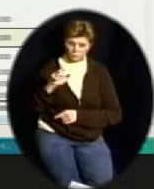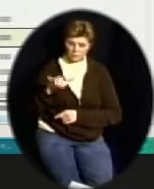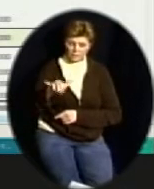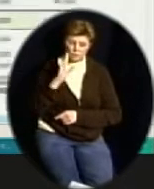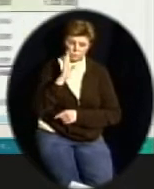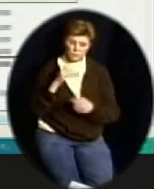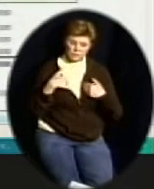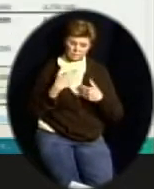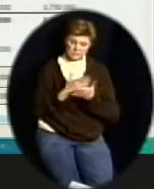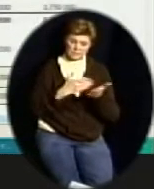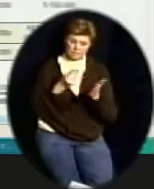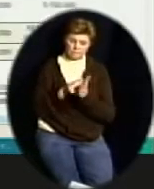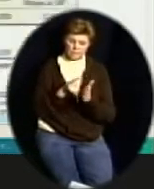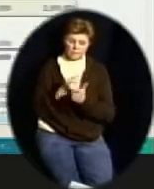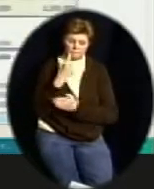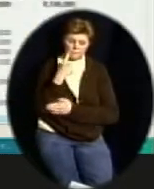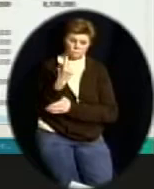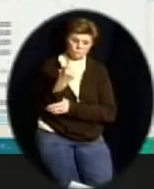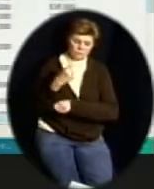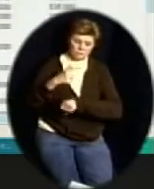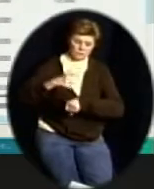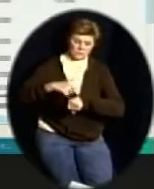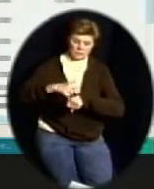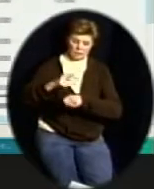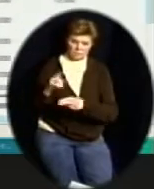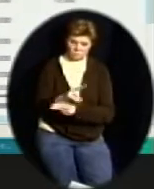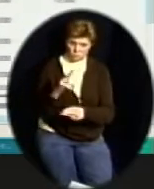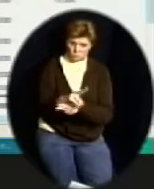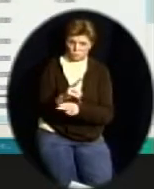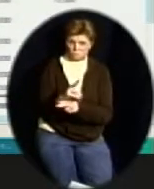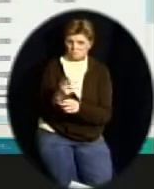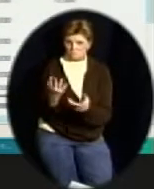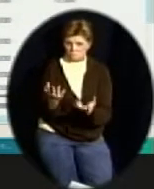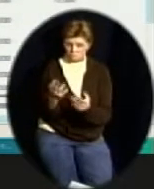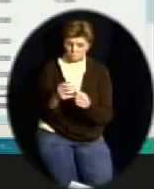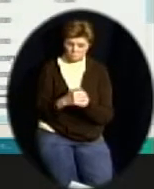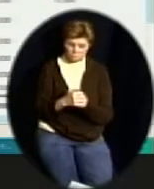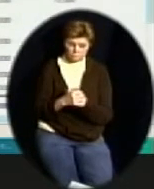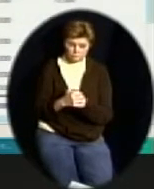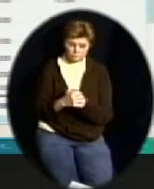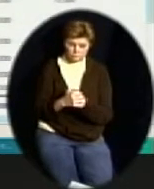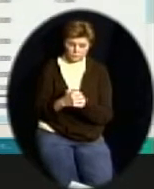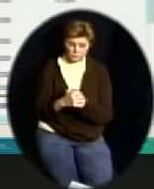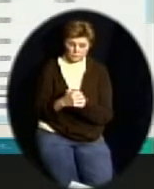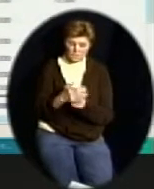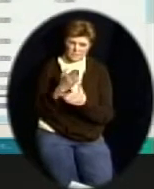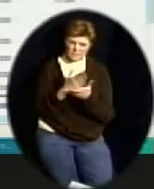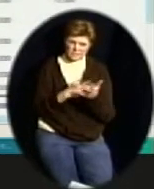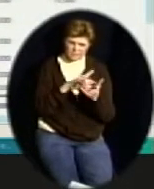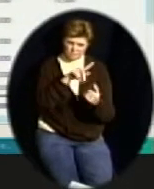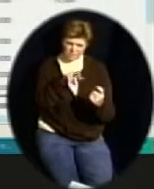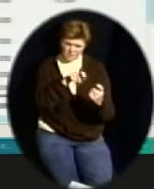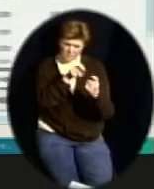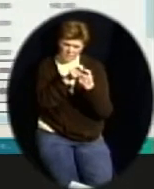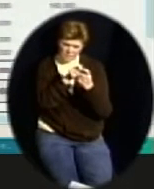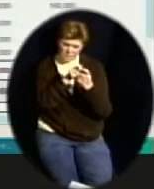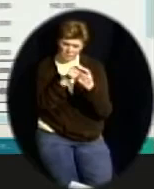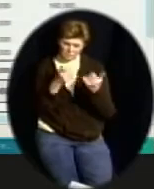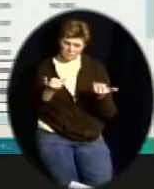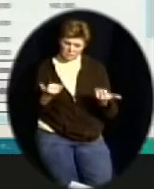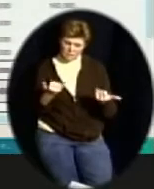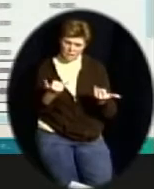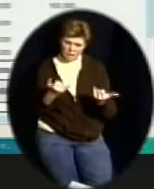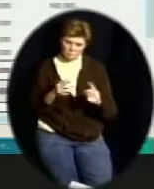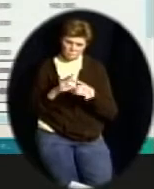capital outlay fund. Working that through the whole process, and there are some details here about planned expenditures